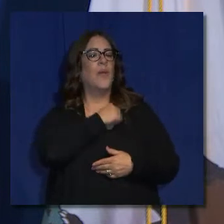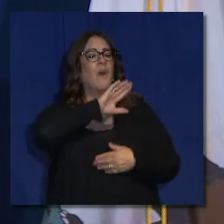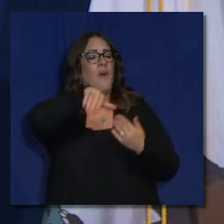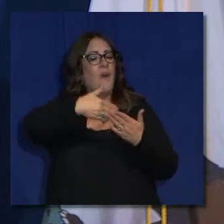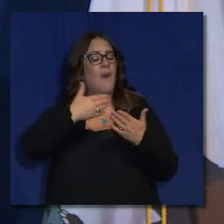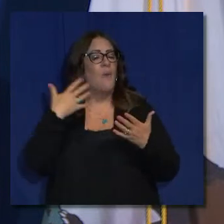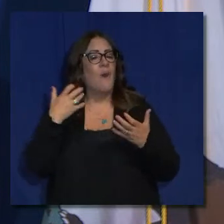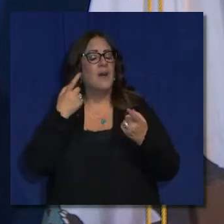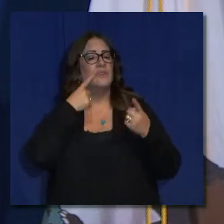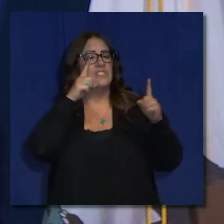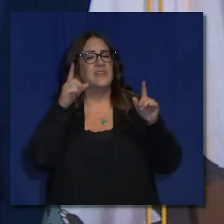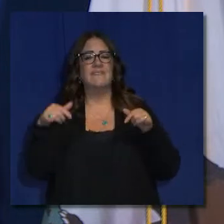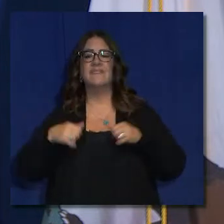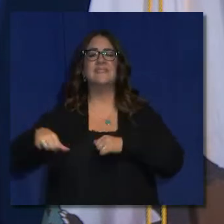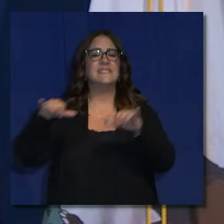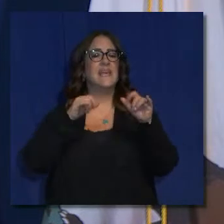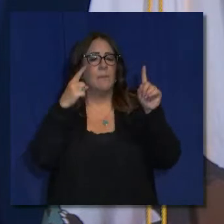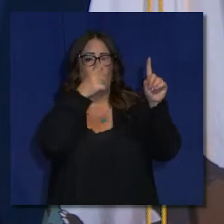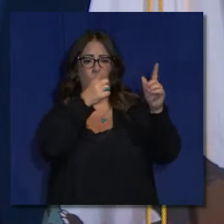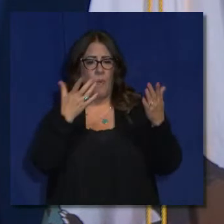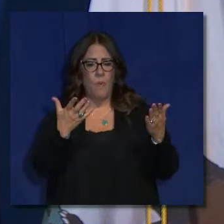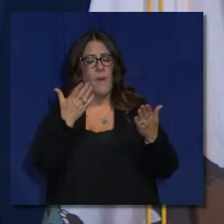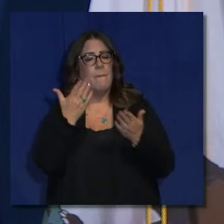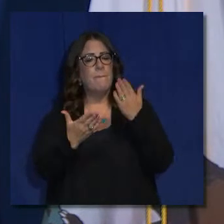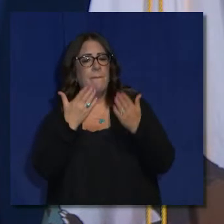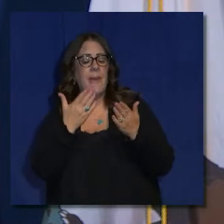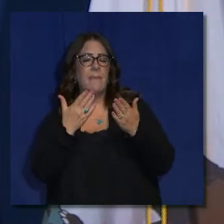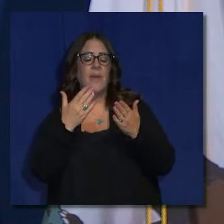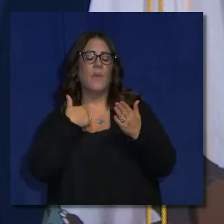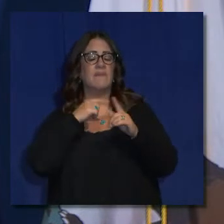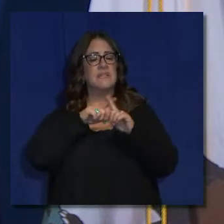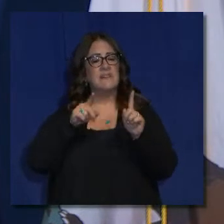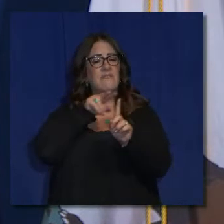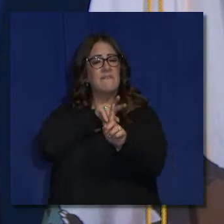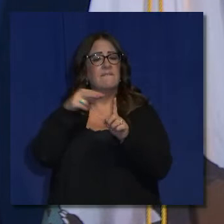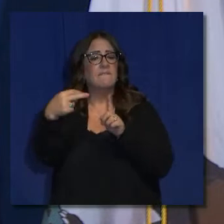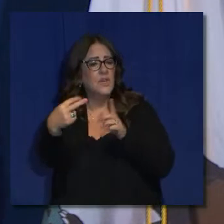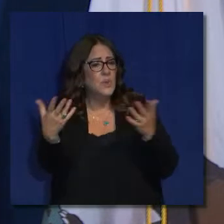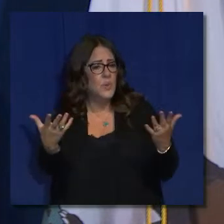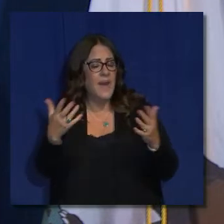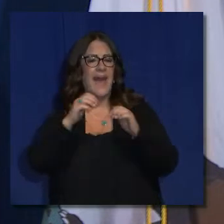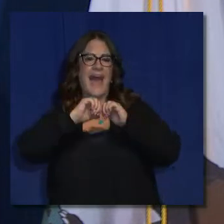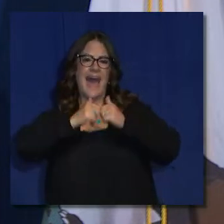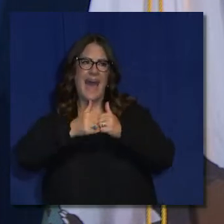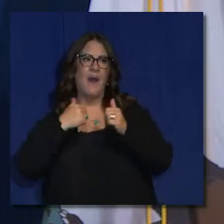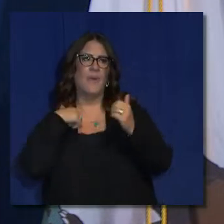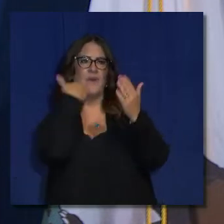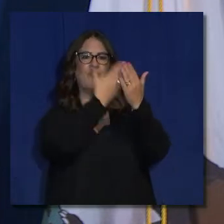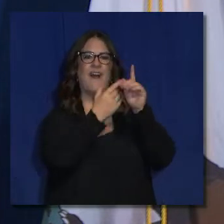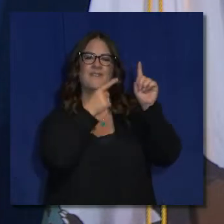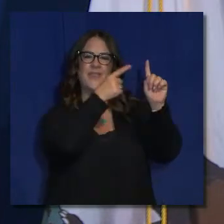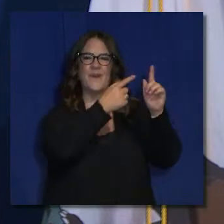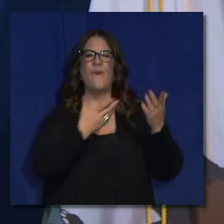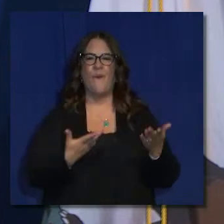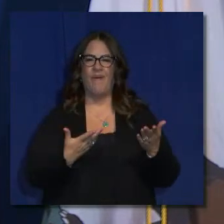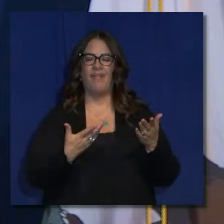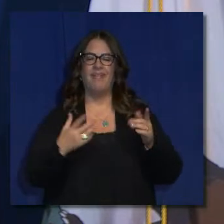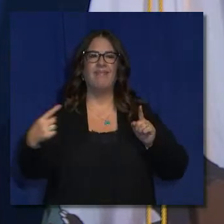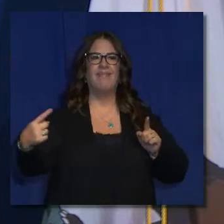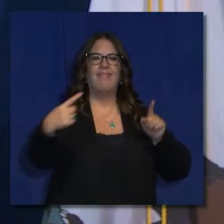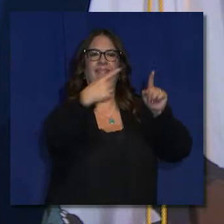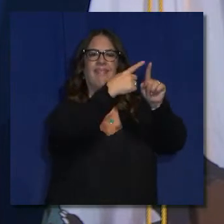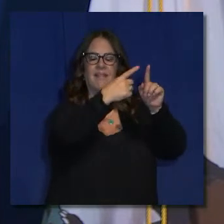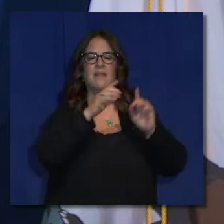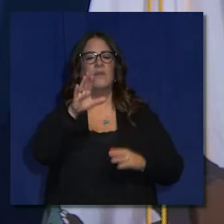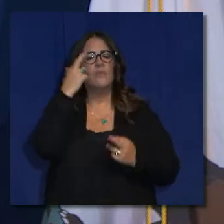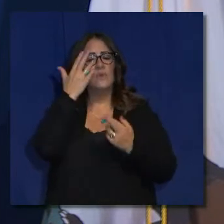goal. We may have different points of view in terms of pathways to achieve that goal. The reason it's included in the